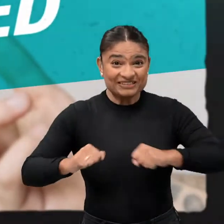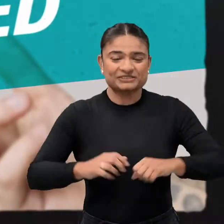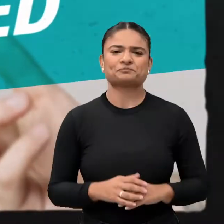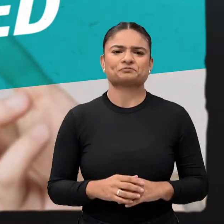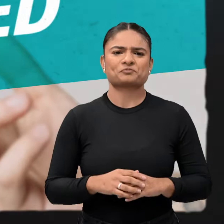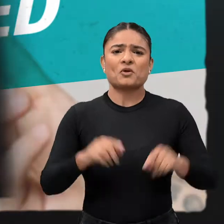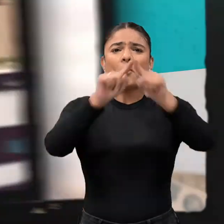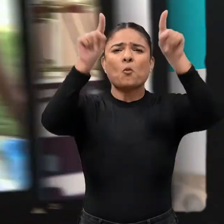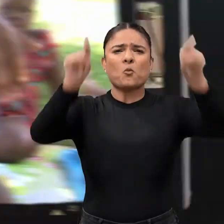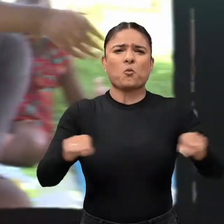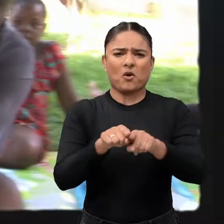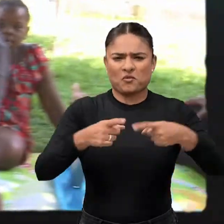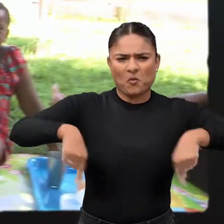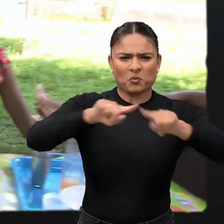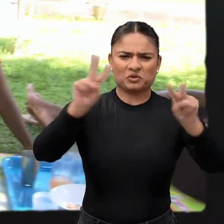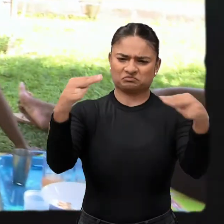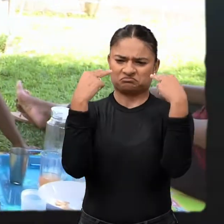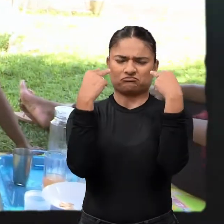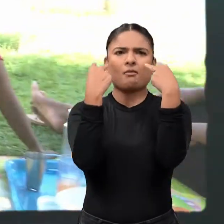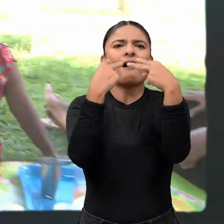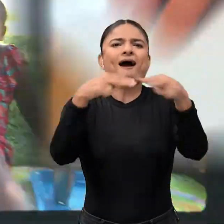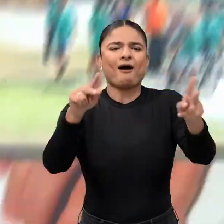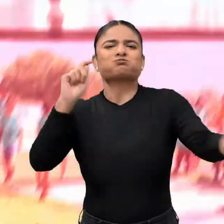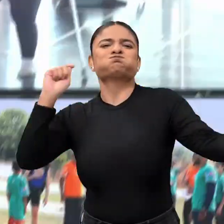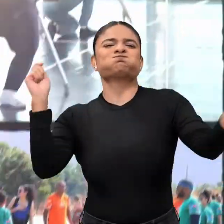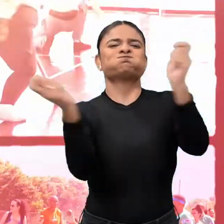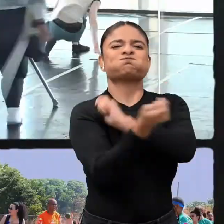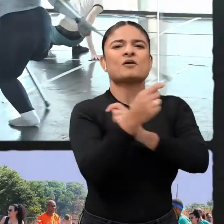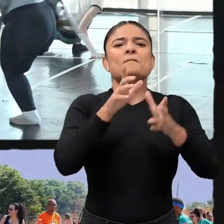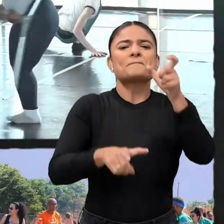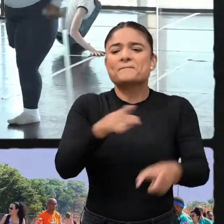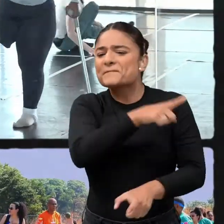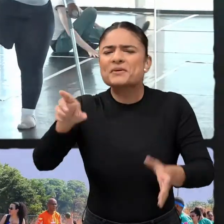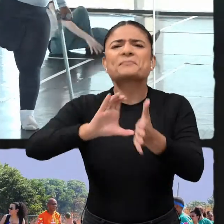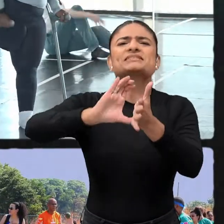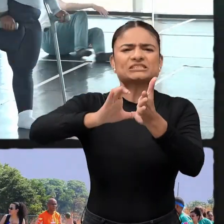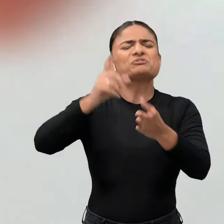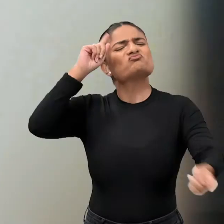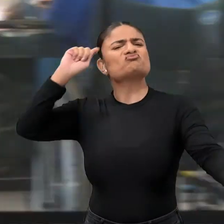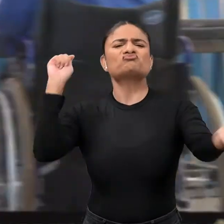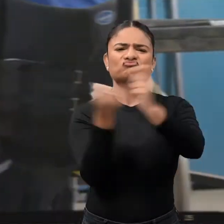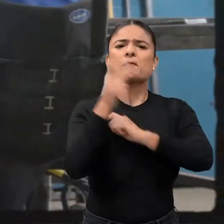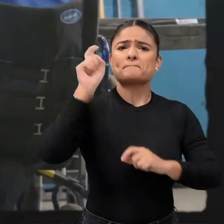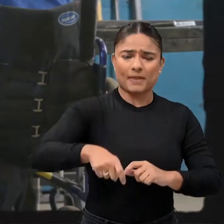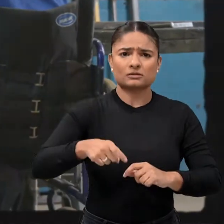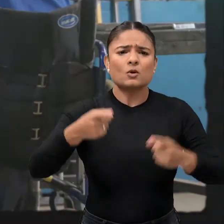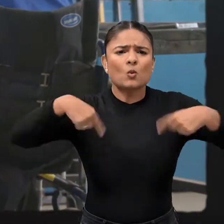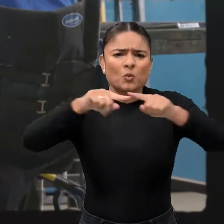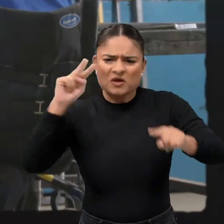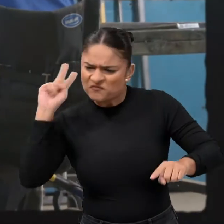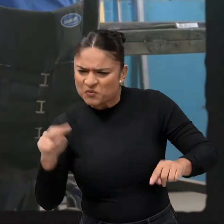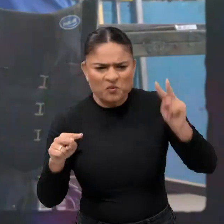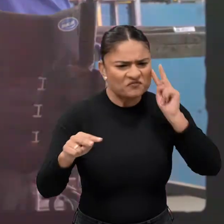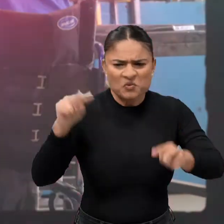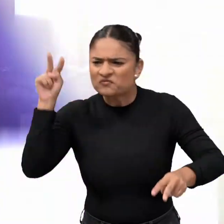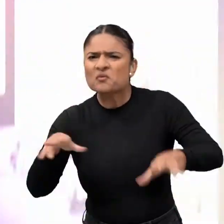Activated, your window into how we can change the way in which we aspire for persons with disabilities, how we change our